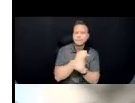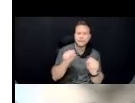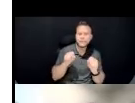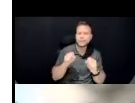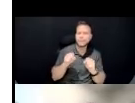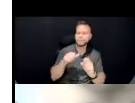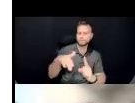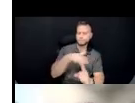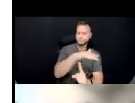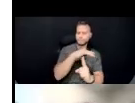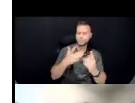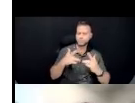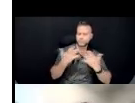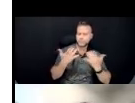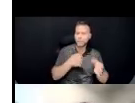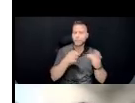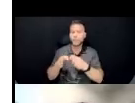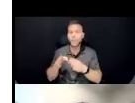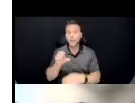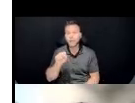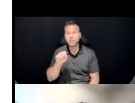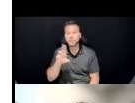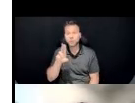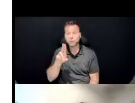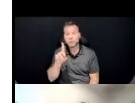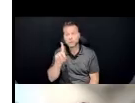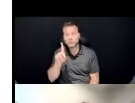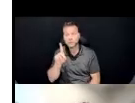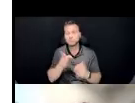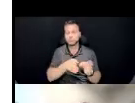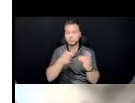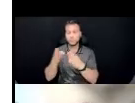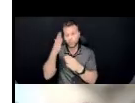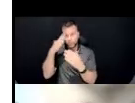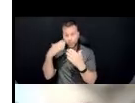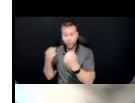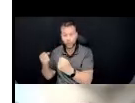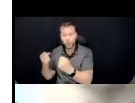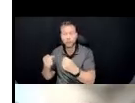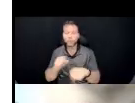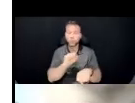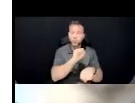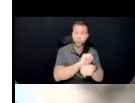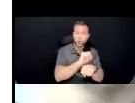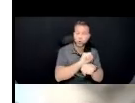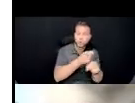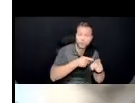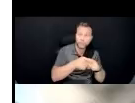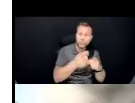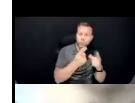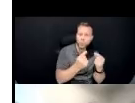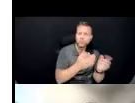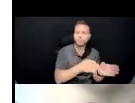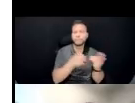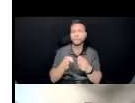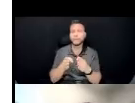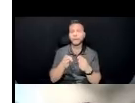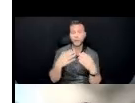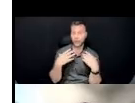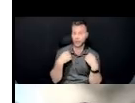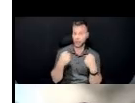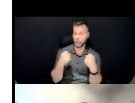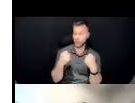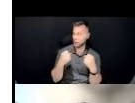context, substance use, mental health, employment, access to healthcare,